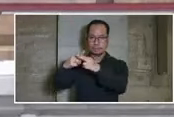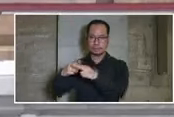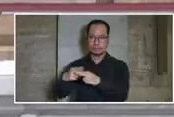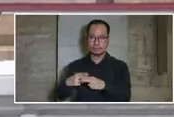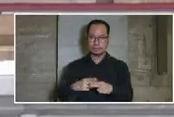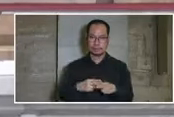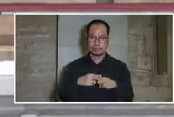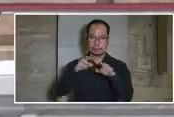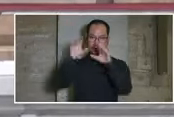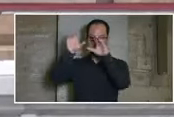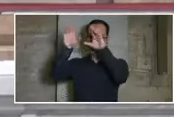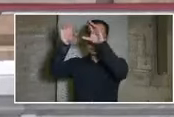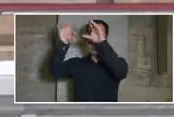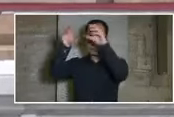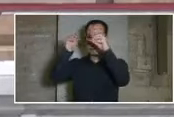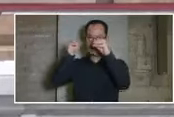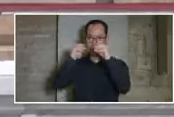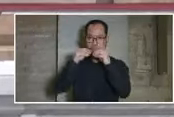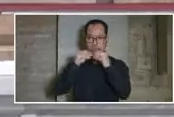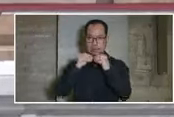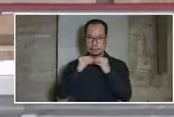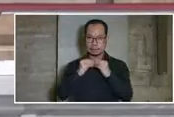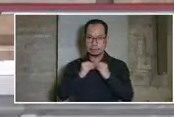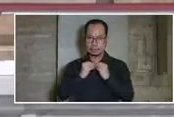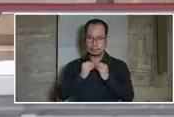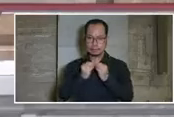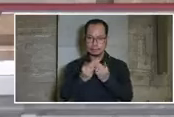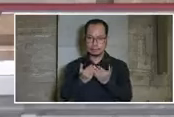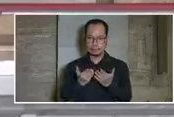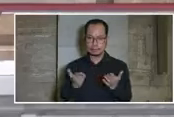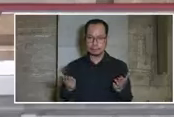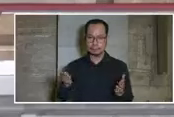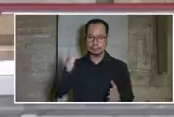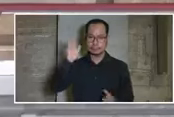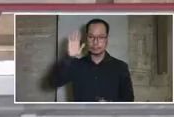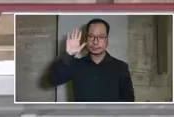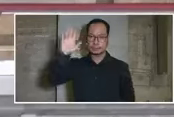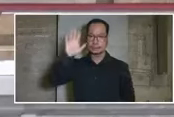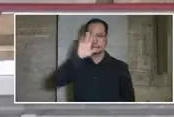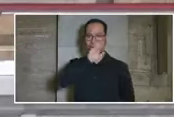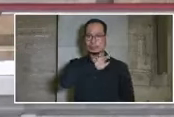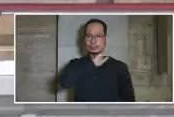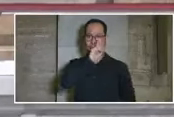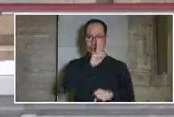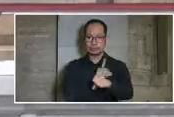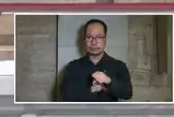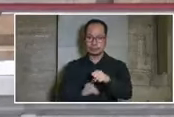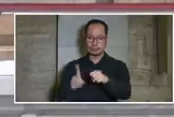Amen.